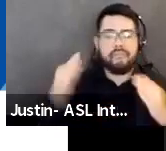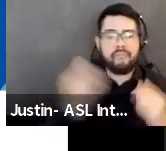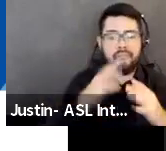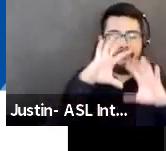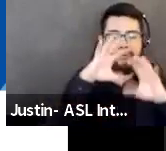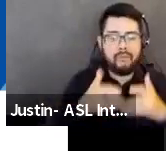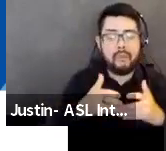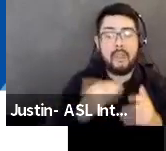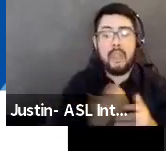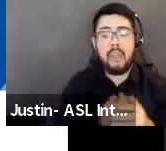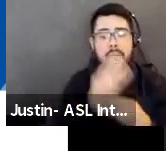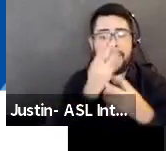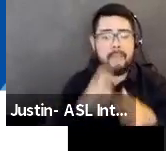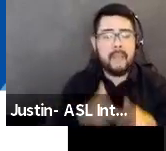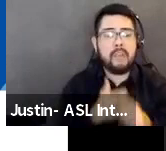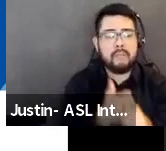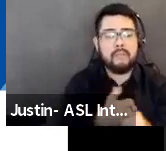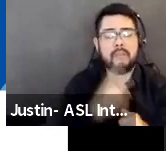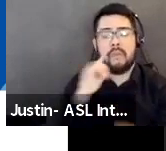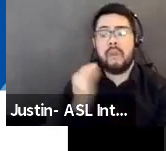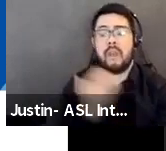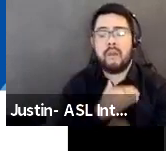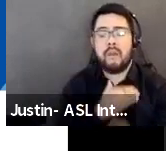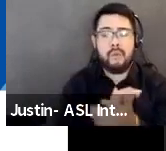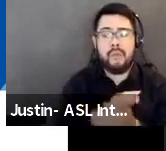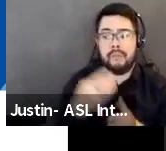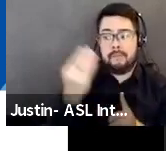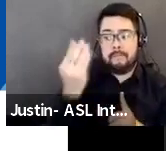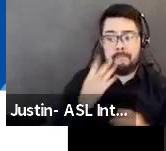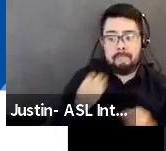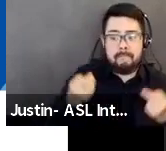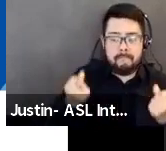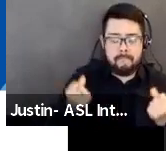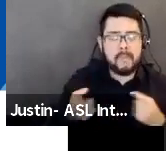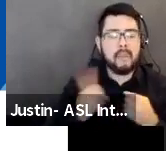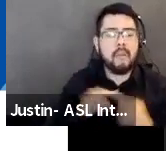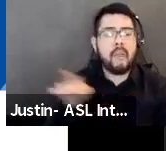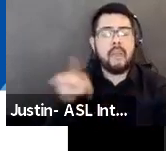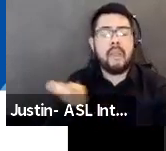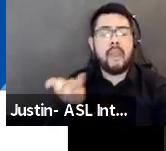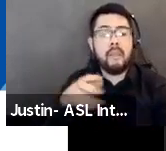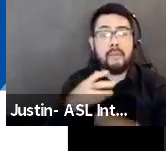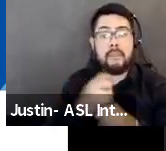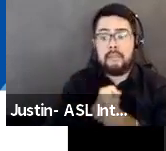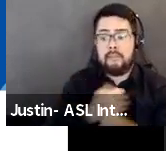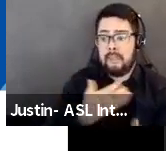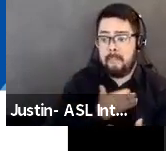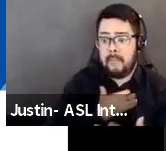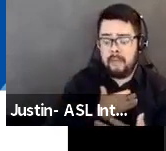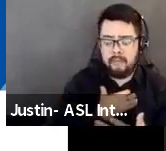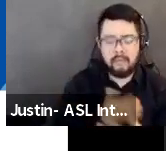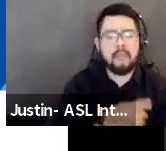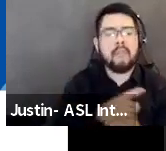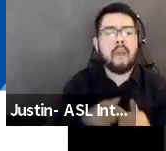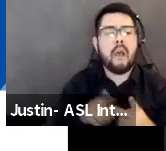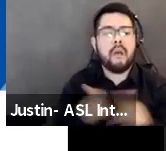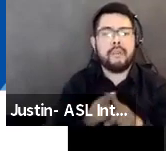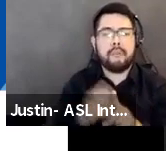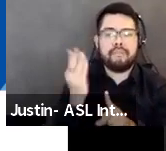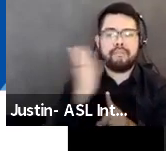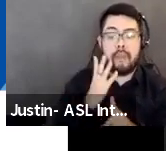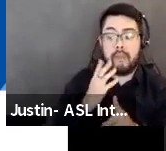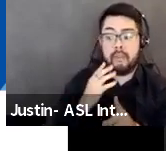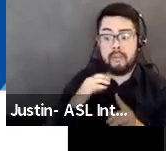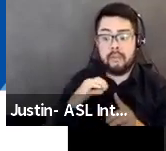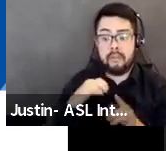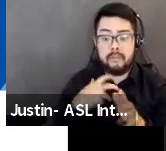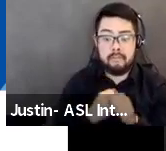to allow cbd to report back to us on when they've received any complaints and also give us status on